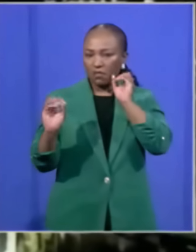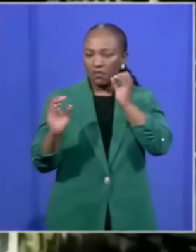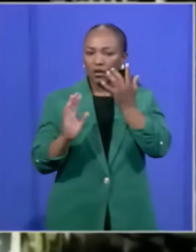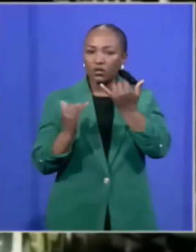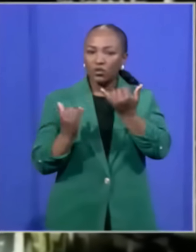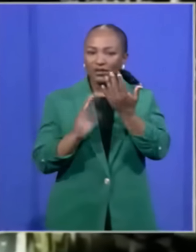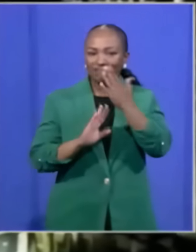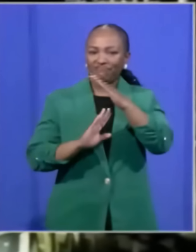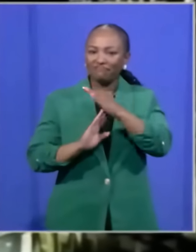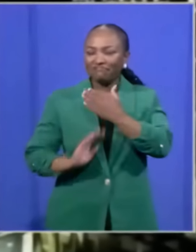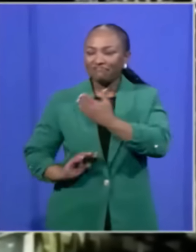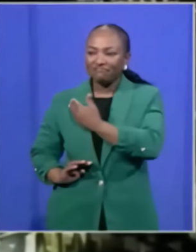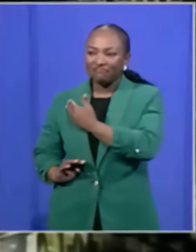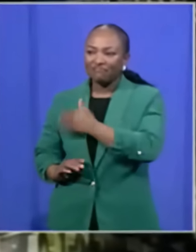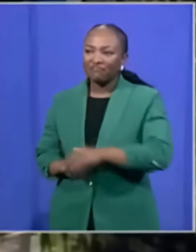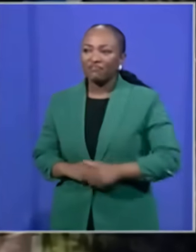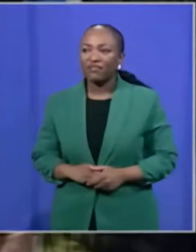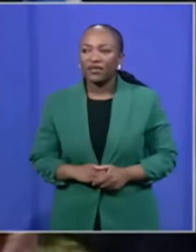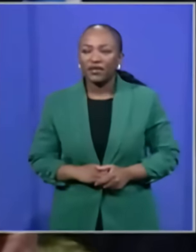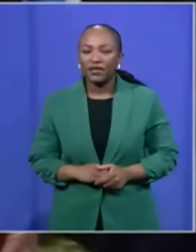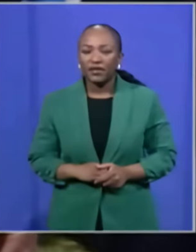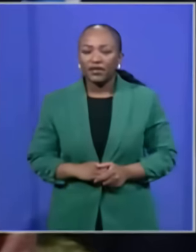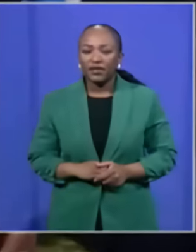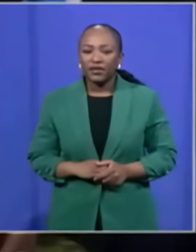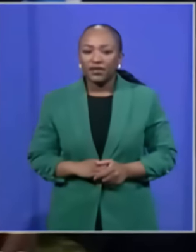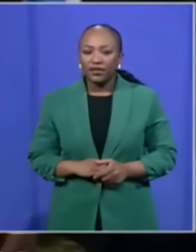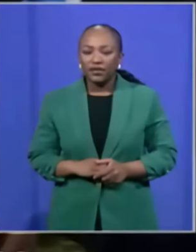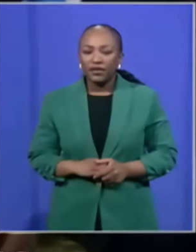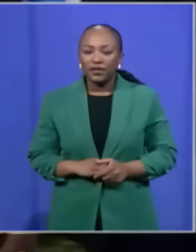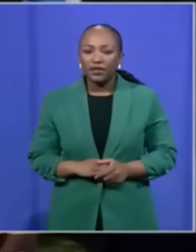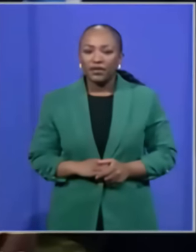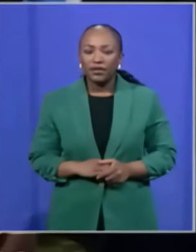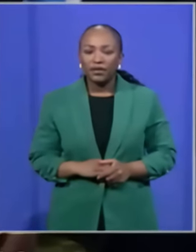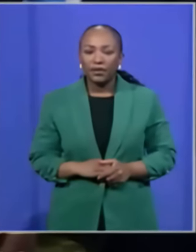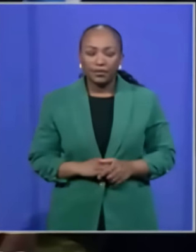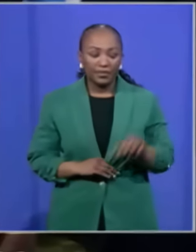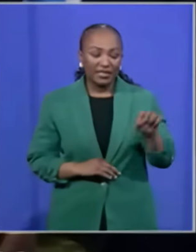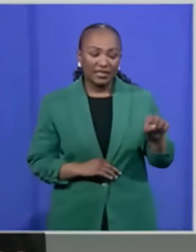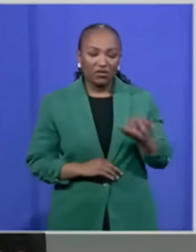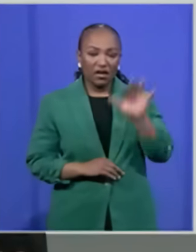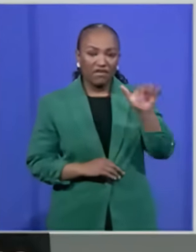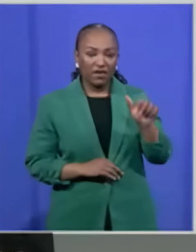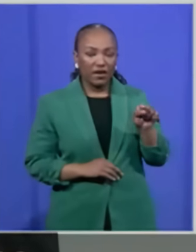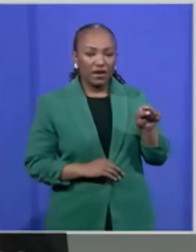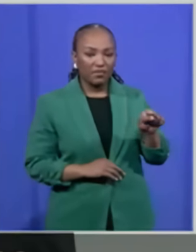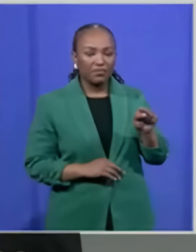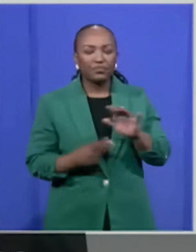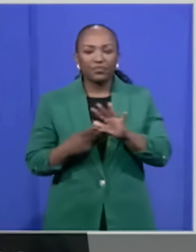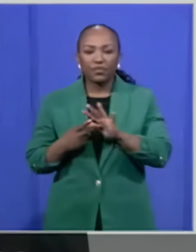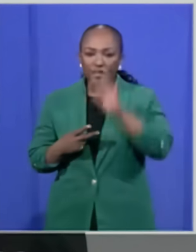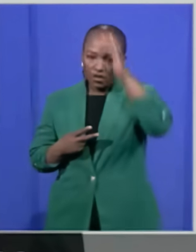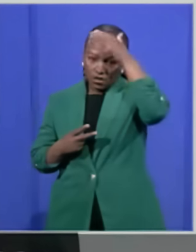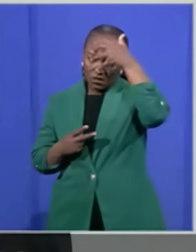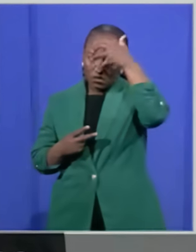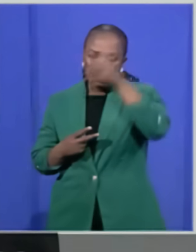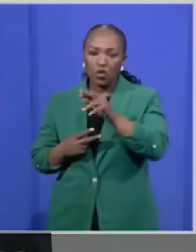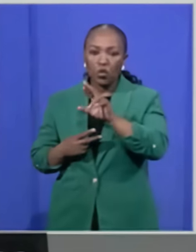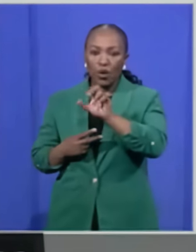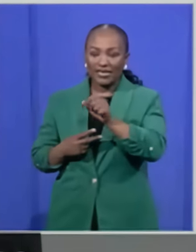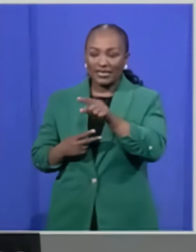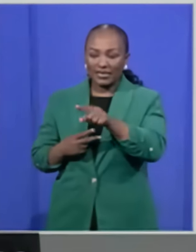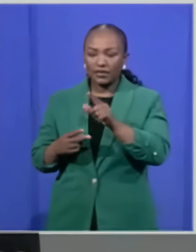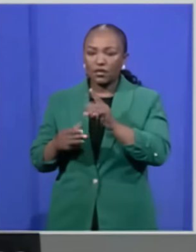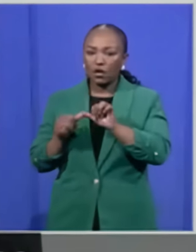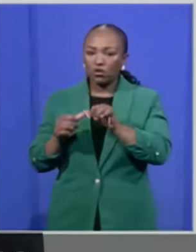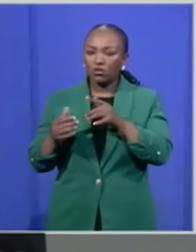thakgole ka dihlooho tsa tsona. South Africa and the United States continue to engage at the highest level, as evidenced by the